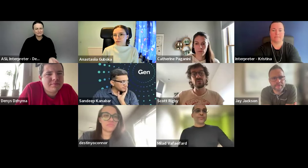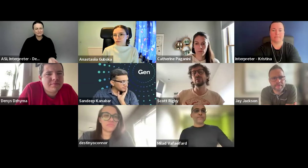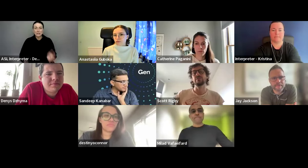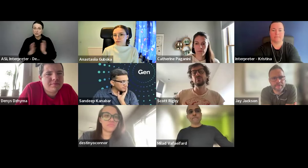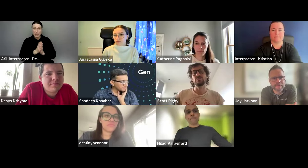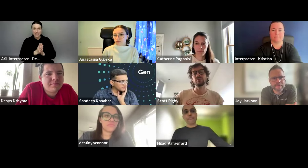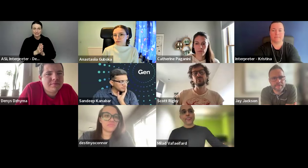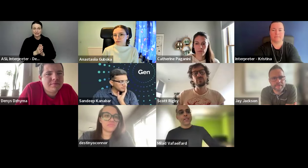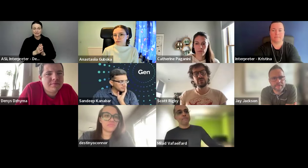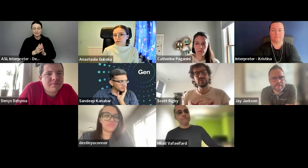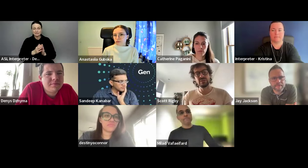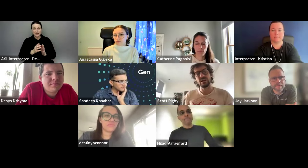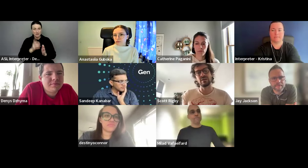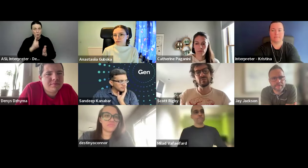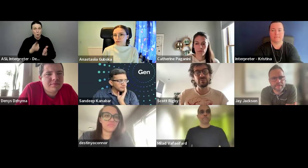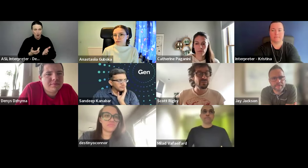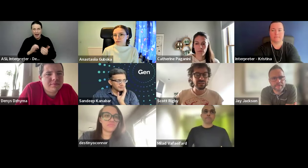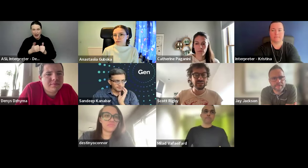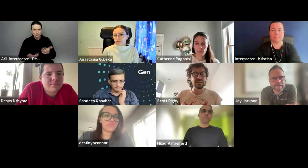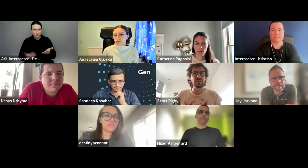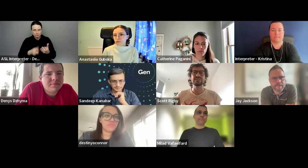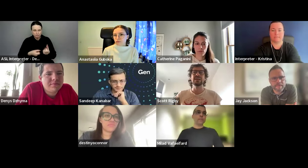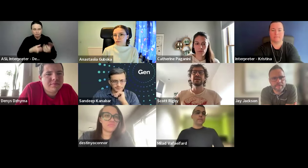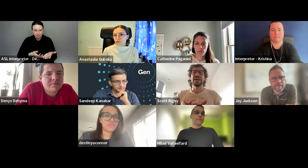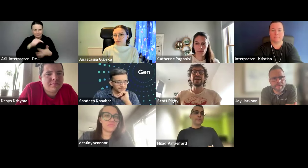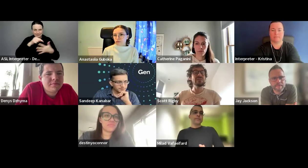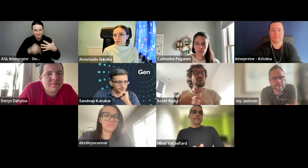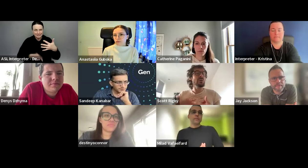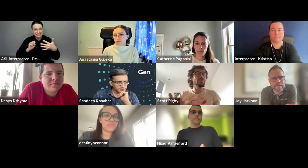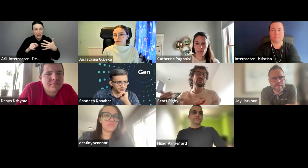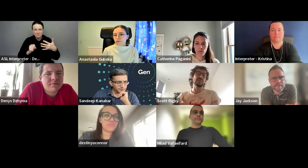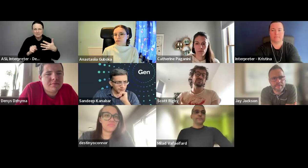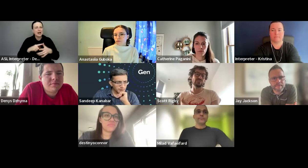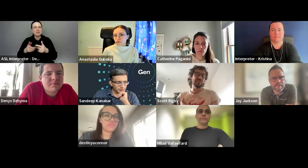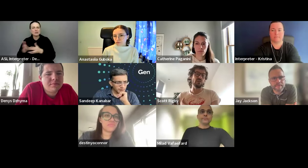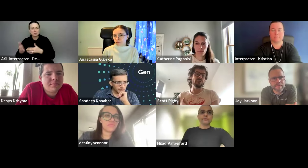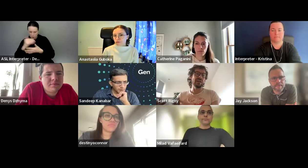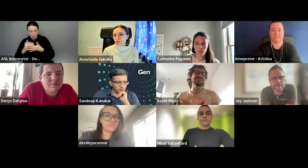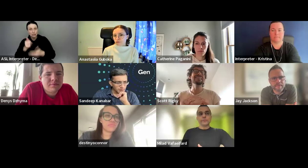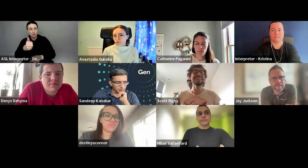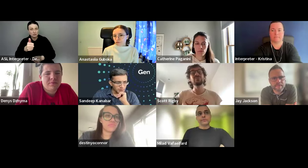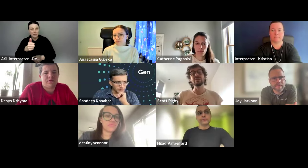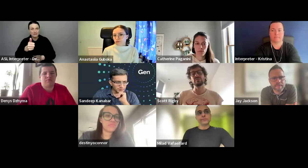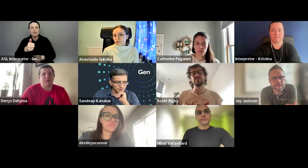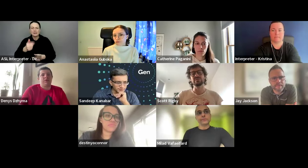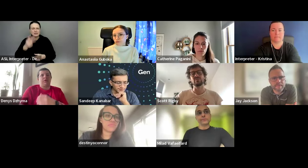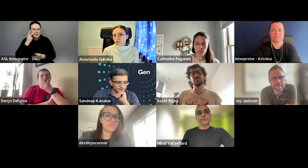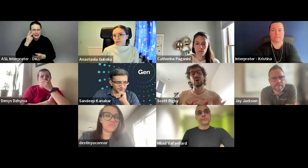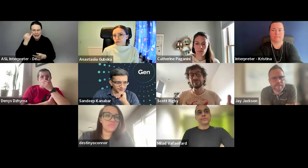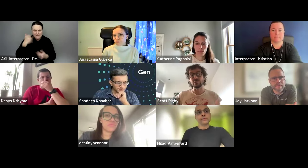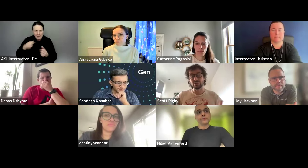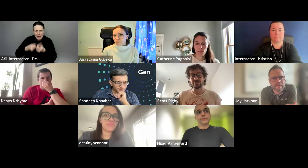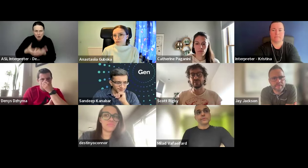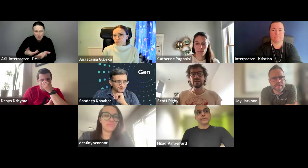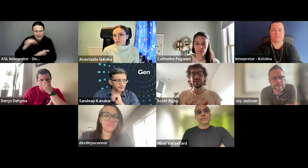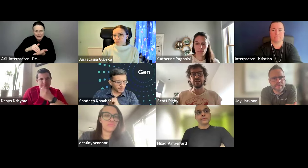them for reproducibility steps, and then going through those steps yourself and seeing if you can reproduce the problem